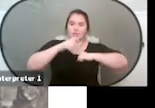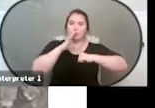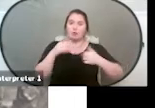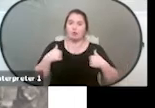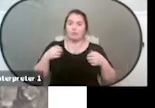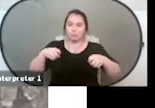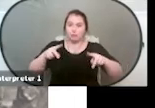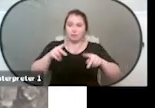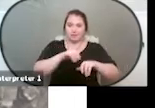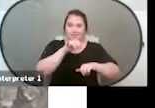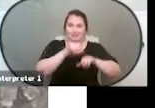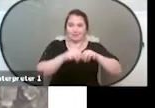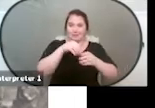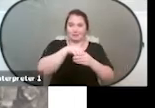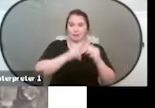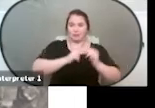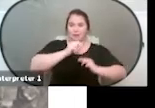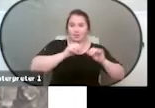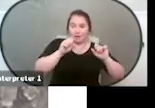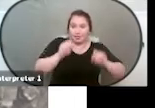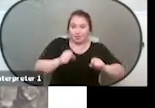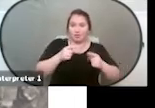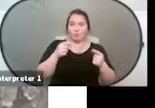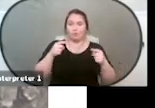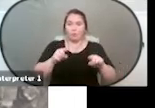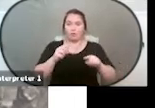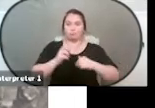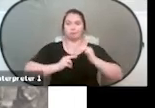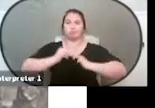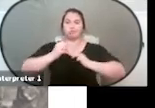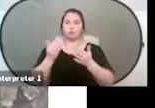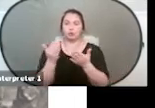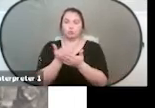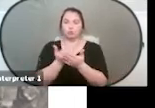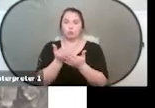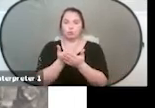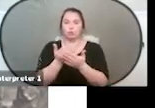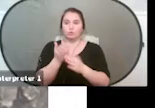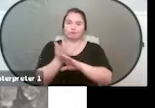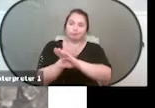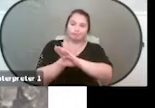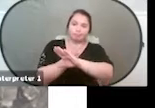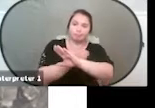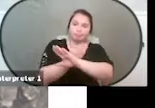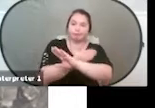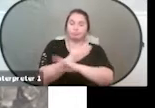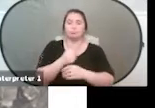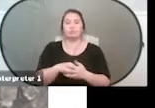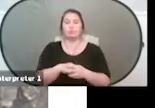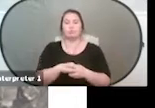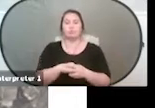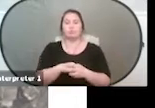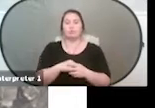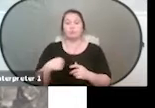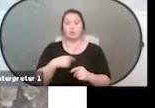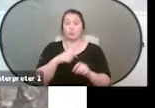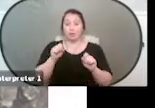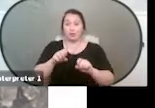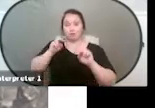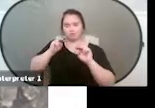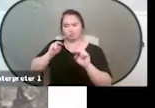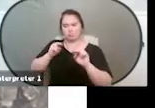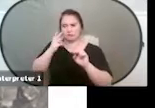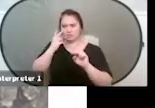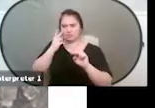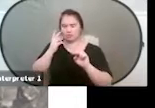in the building during construction while a new facility is constructed on the east side there. And we could look at, if there are facilities on